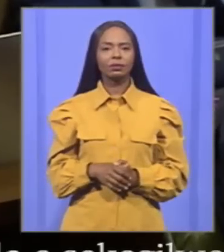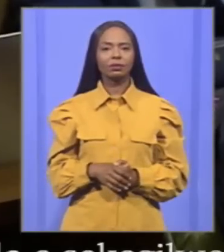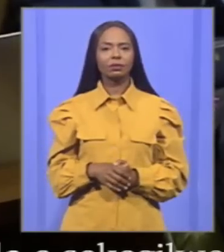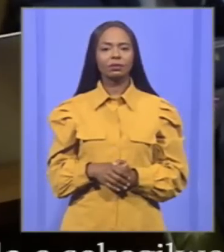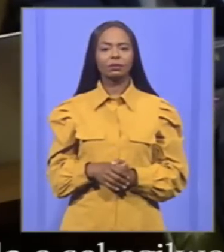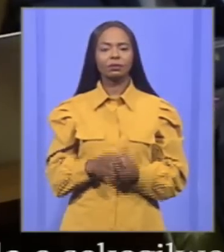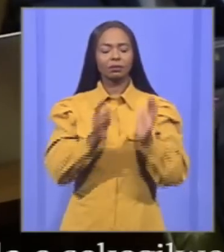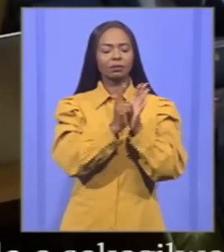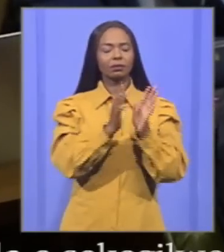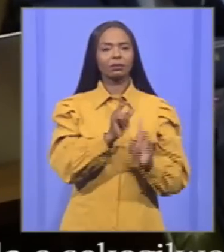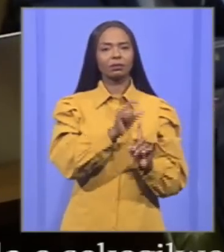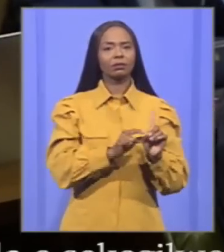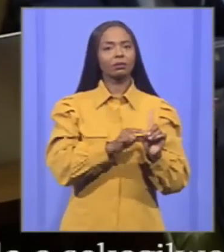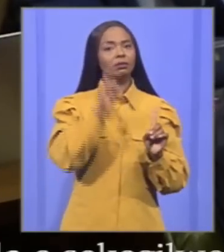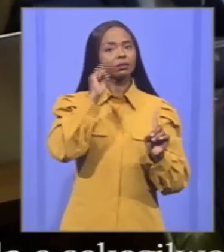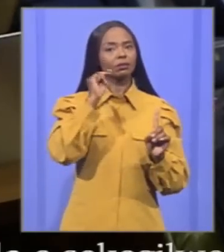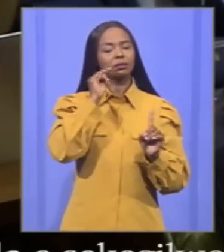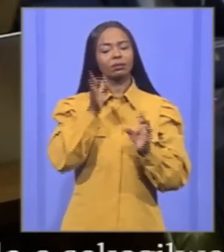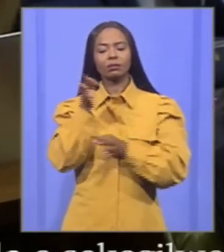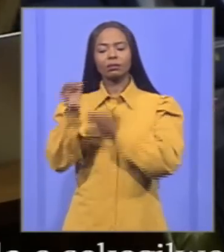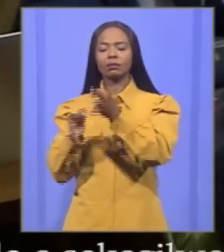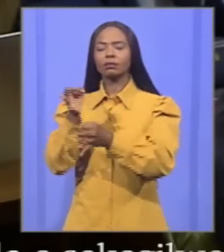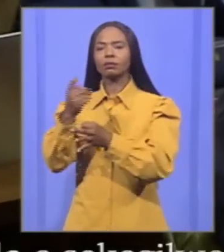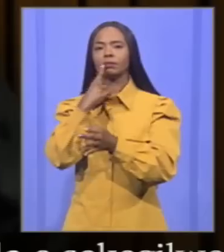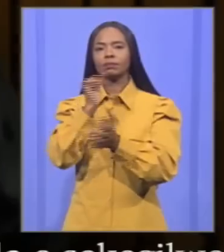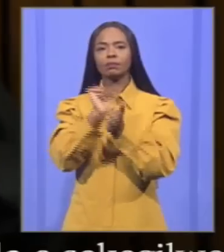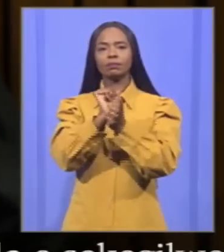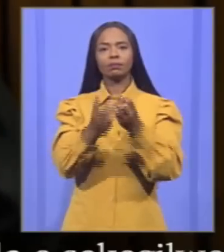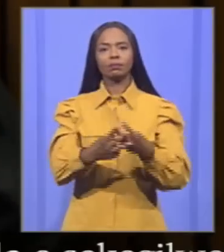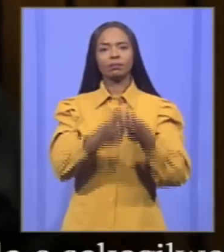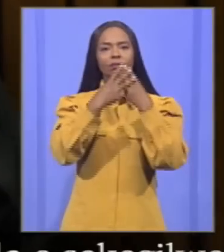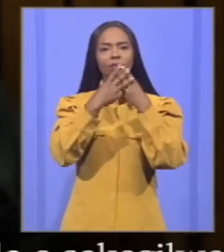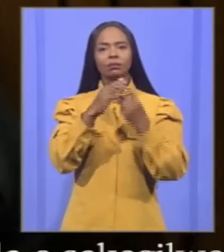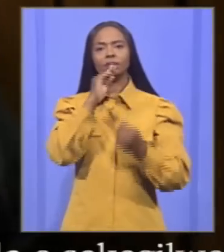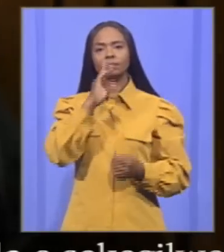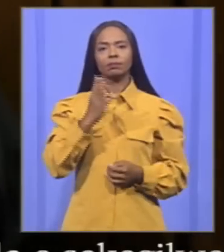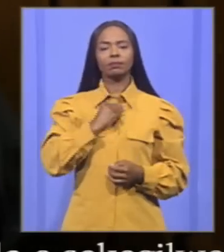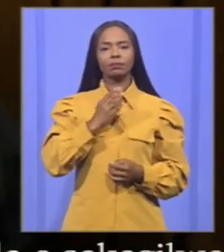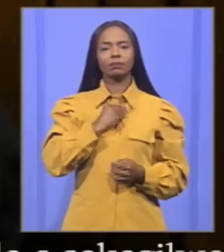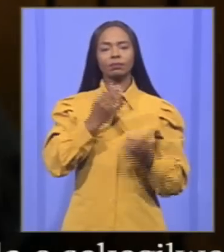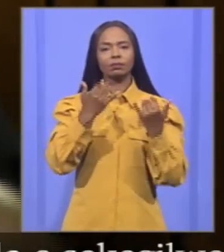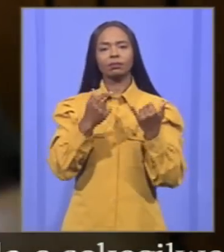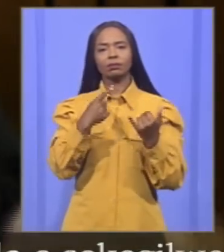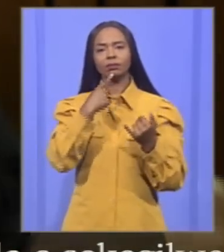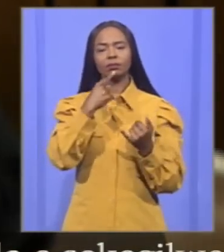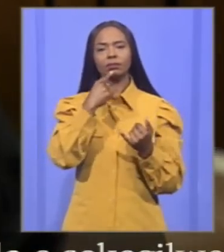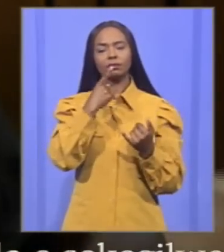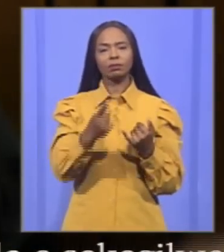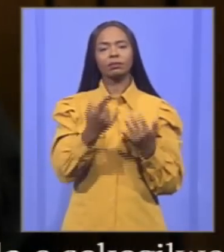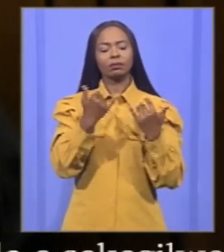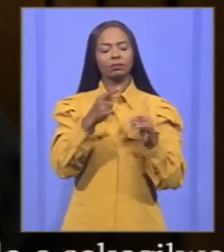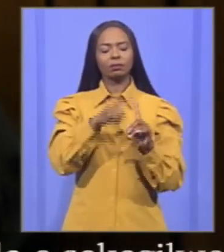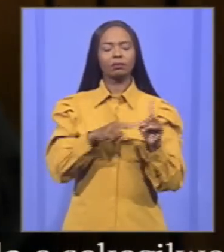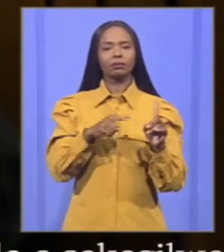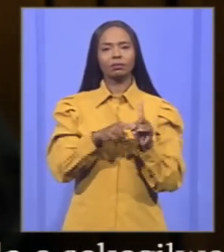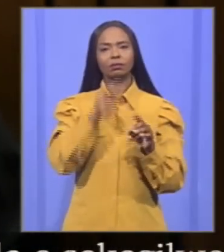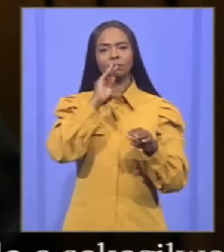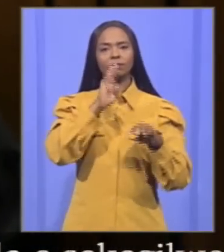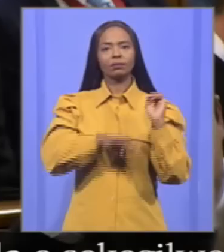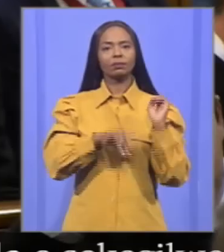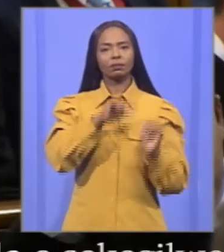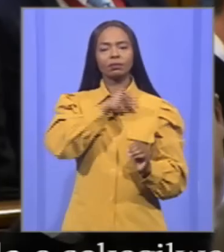Moeledi wa ga Mapisanqakula a re go tshwarwa ga gagwe go tlile go nyatsa molawana wa go se nne le molato go fitlhelela kgotlatshekelo go